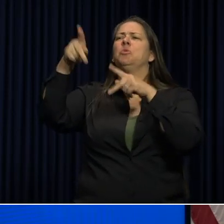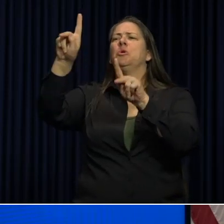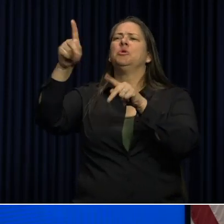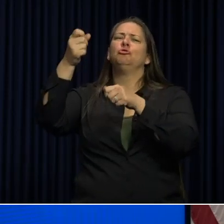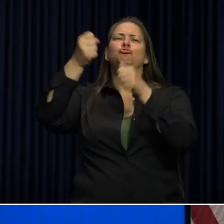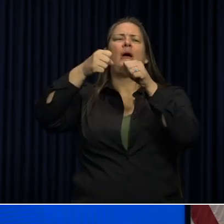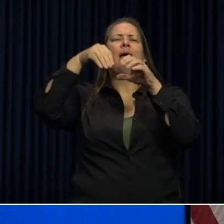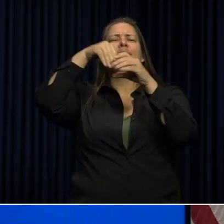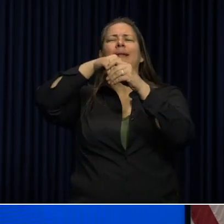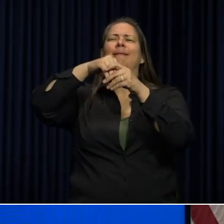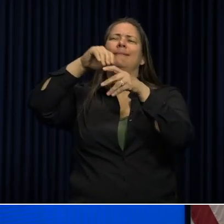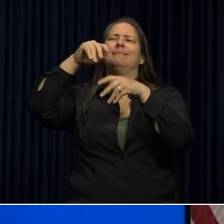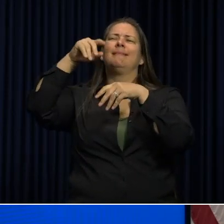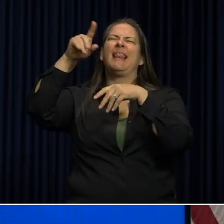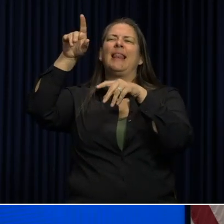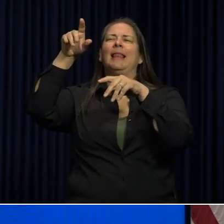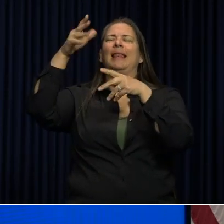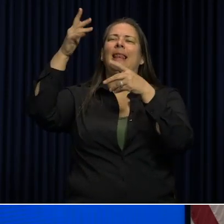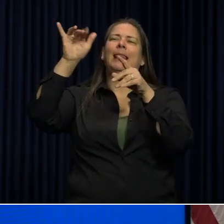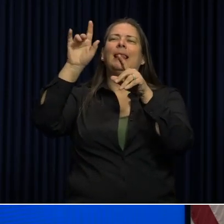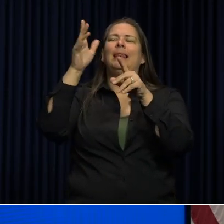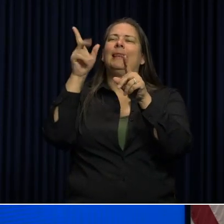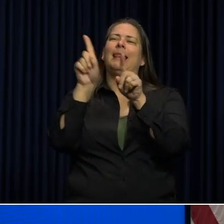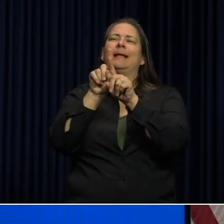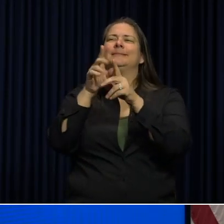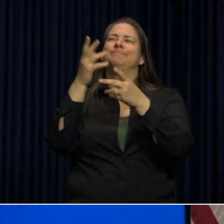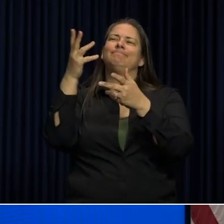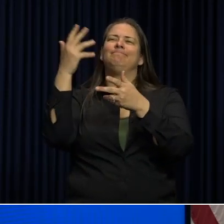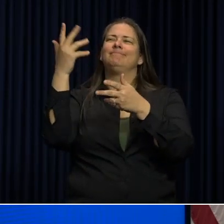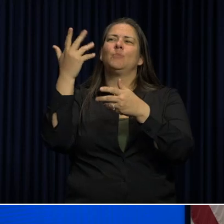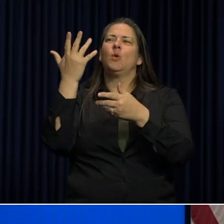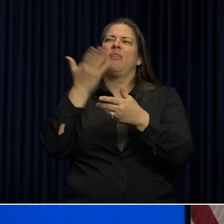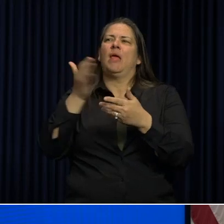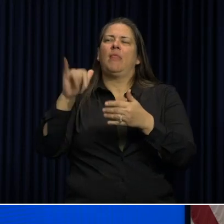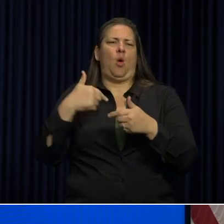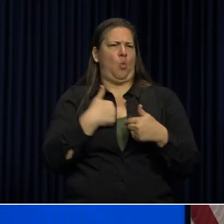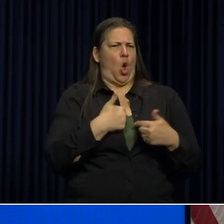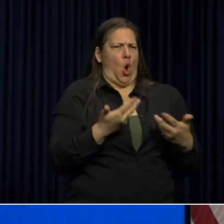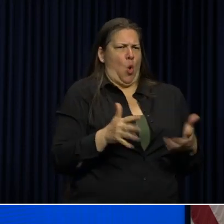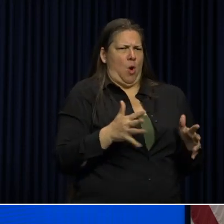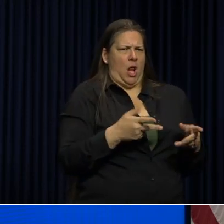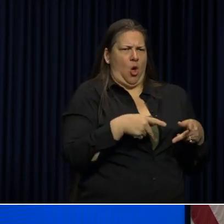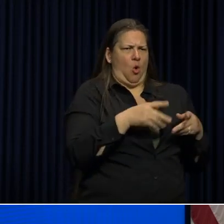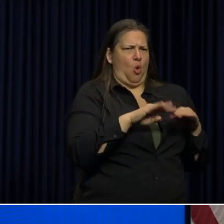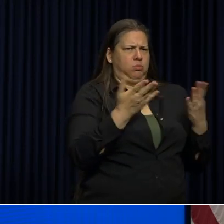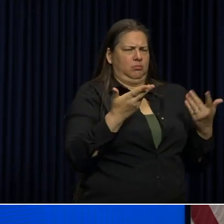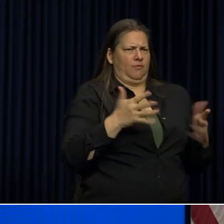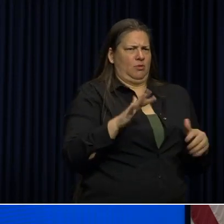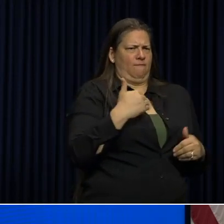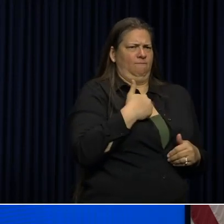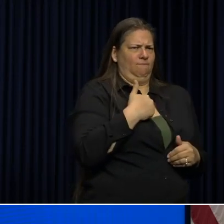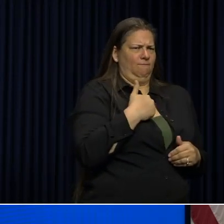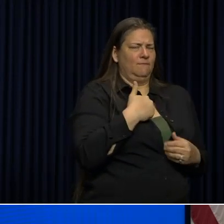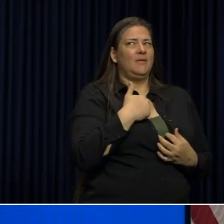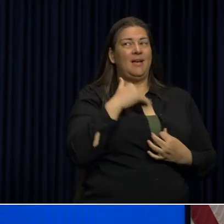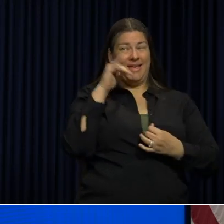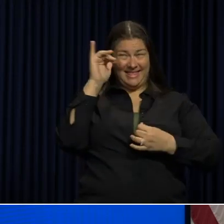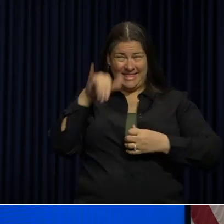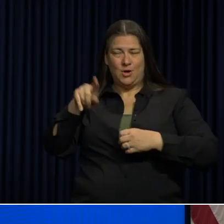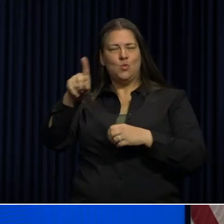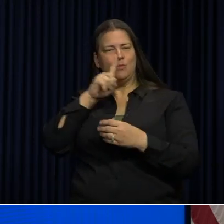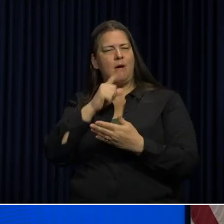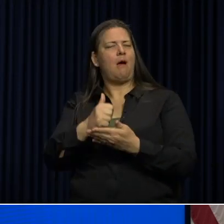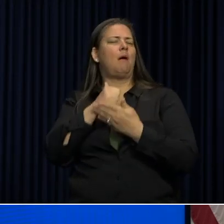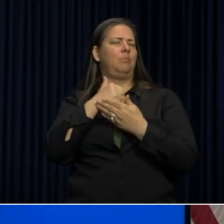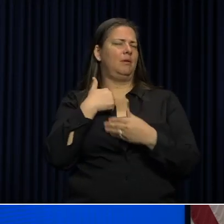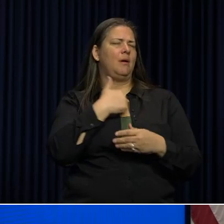type occasions like this, which we have always allowed. So this has been something that has helped our people